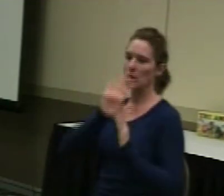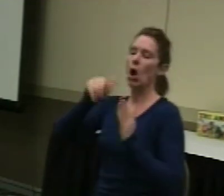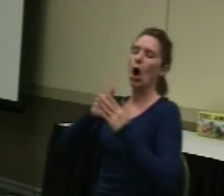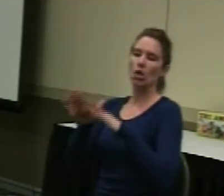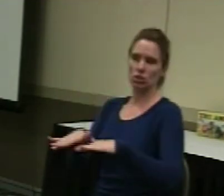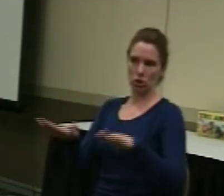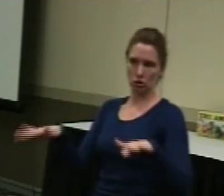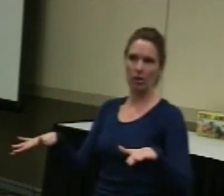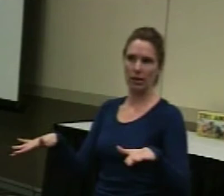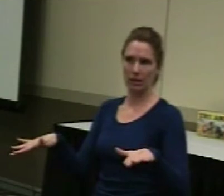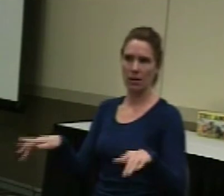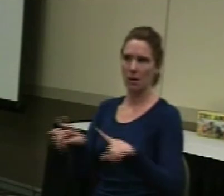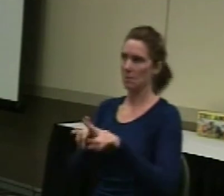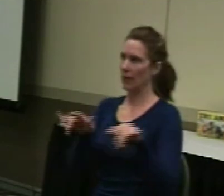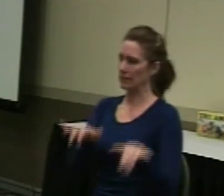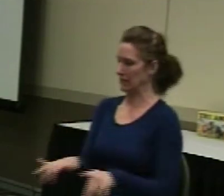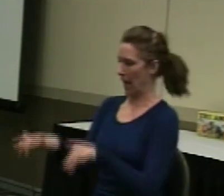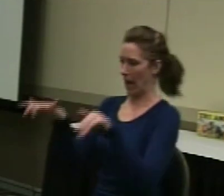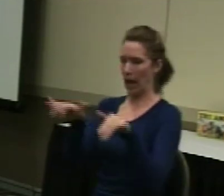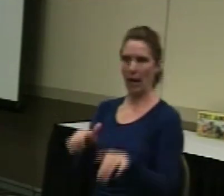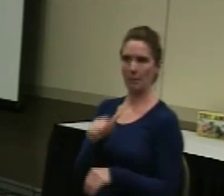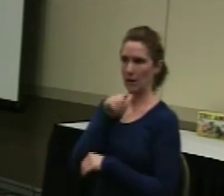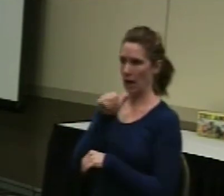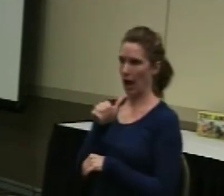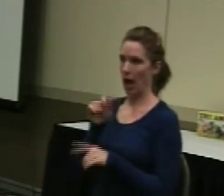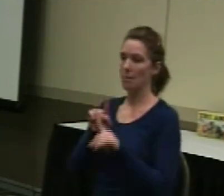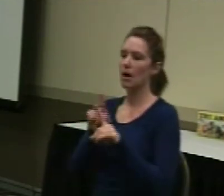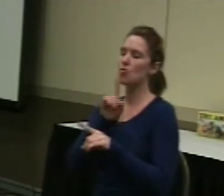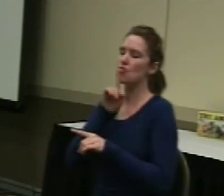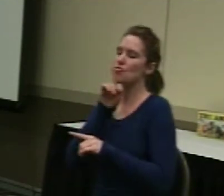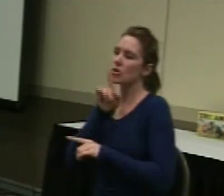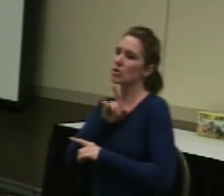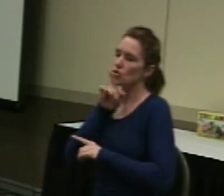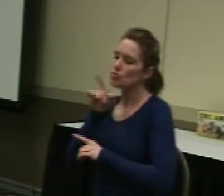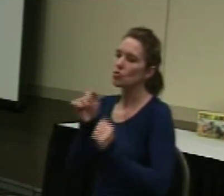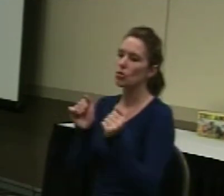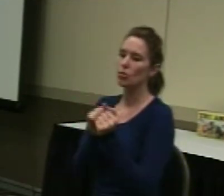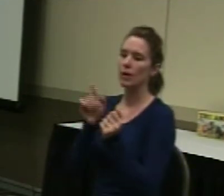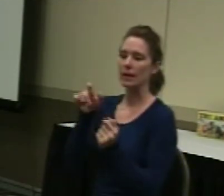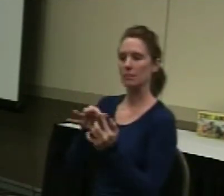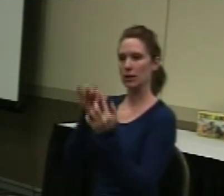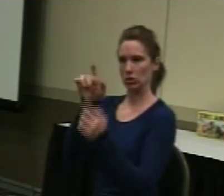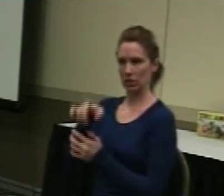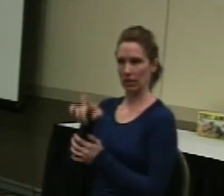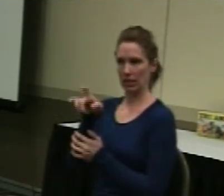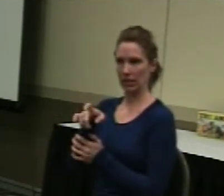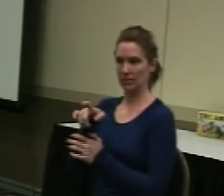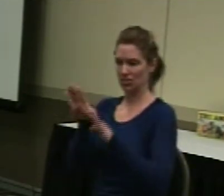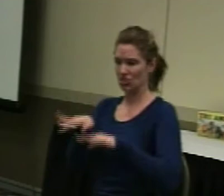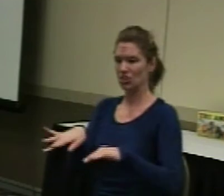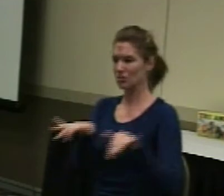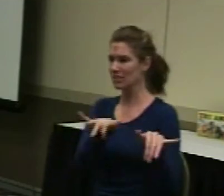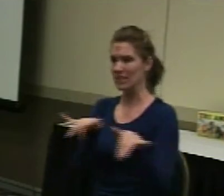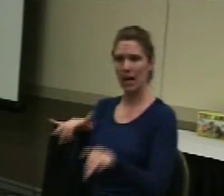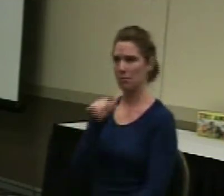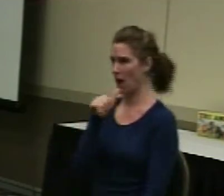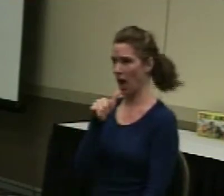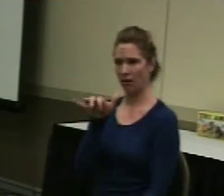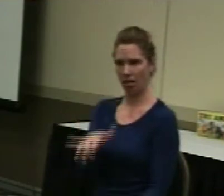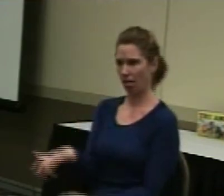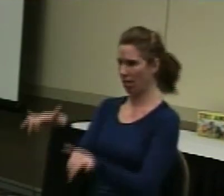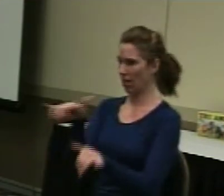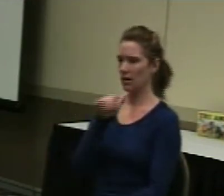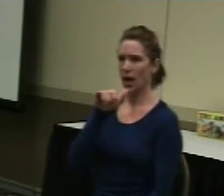actually, but perhaps it is even more true of children with special needs. So we'll talk about